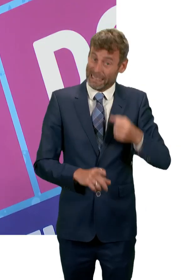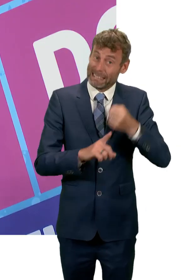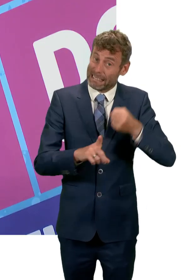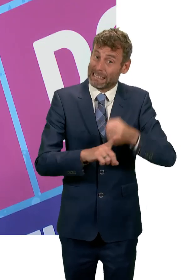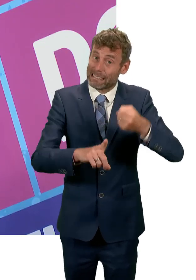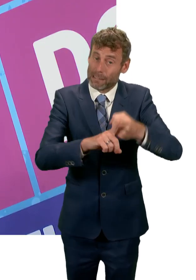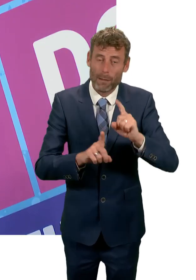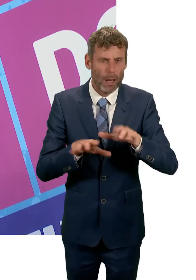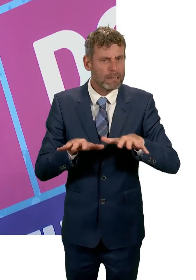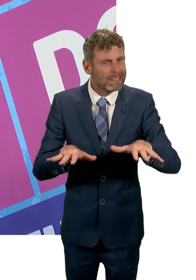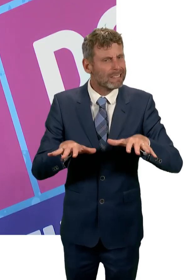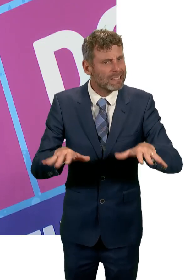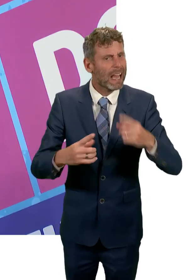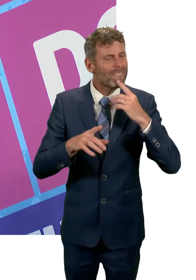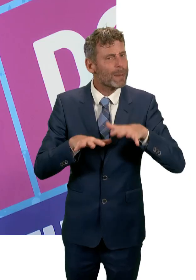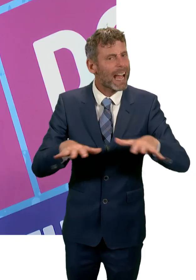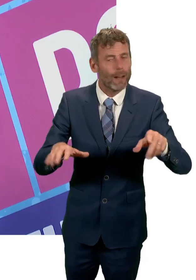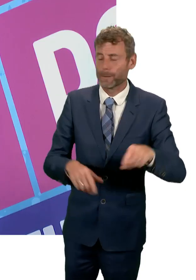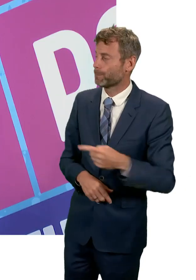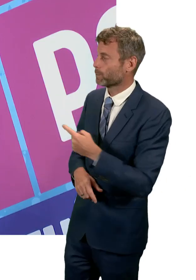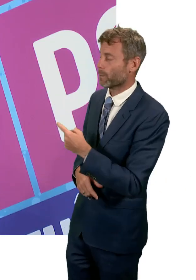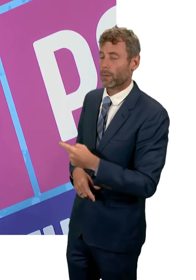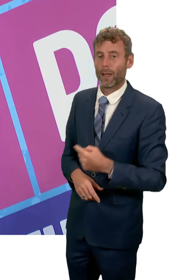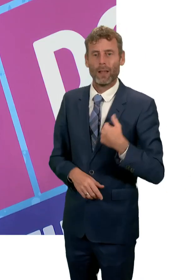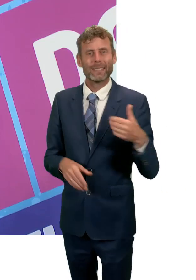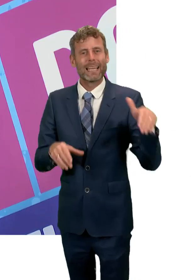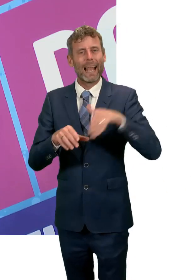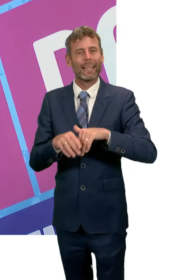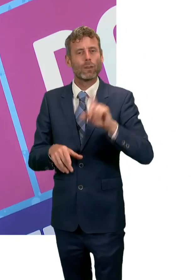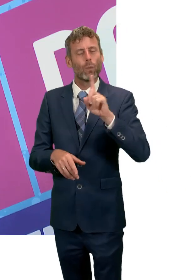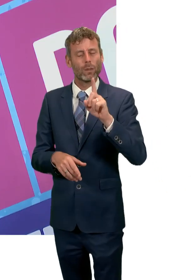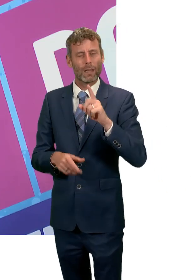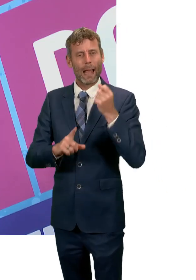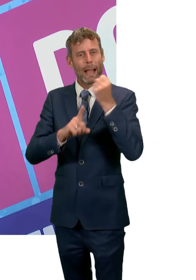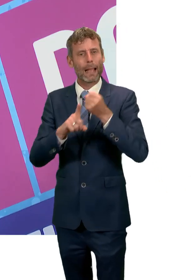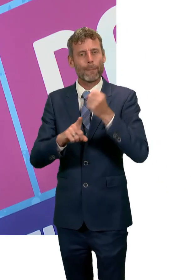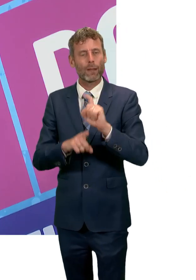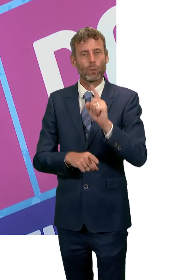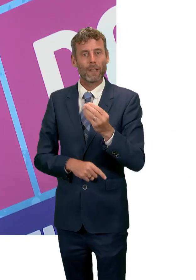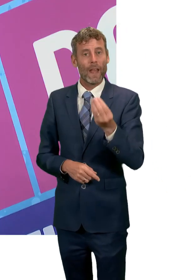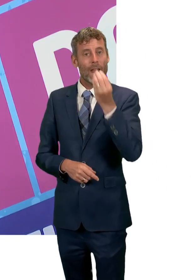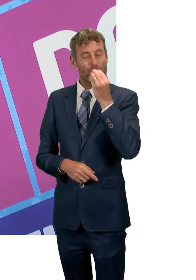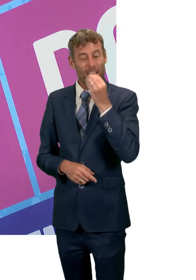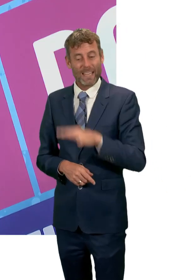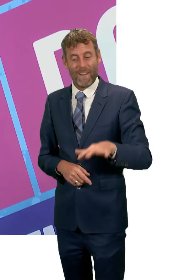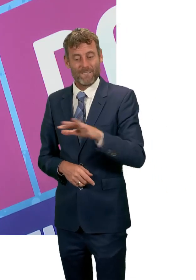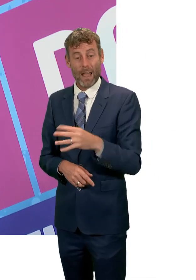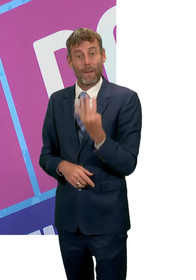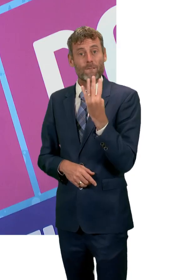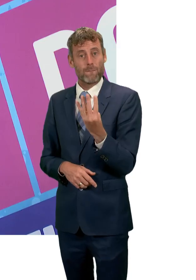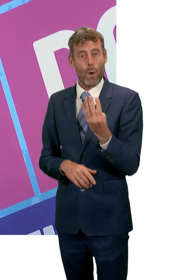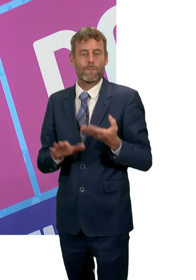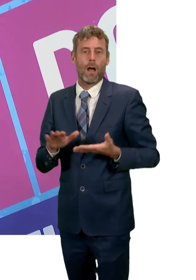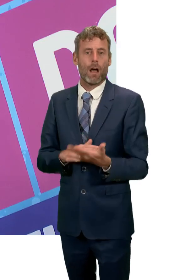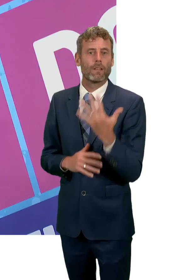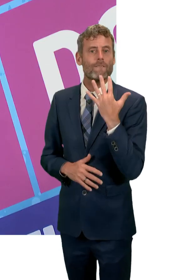and I did a wee video. It was feed a family of 4 for under a £5. Yeah. And it was no meat in it though, because the meat was more expensive. And that was something that